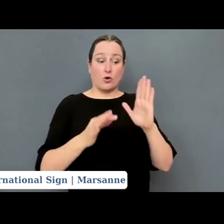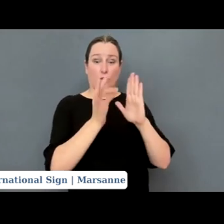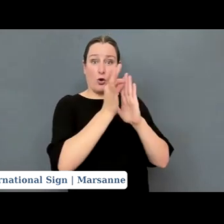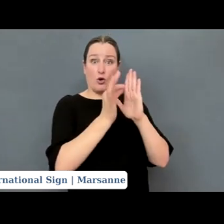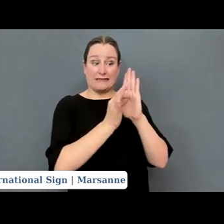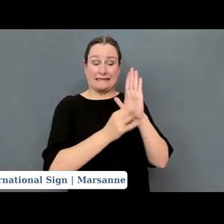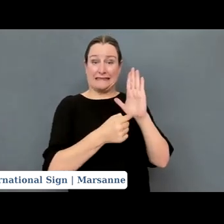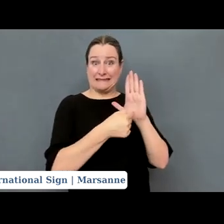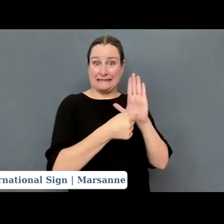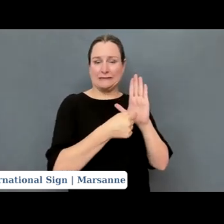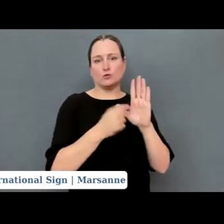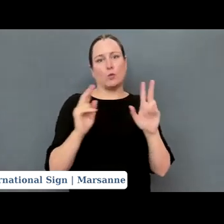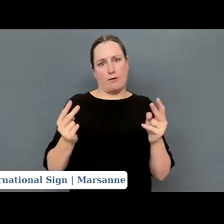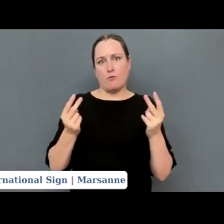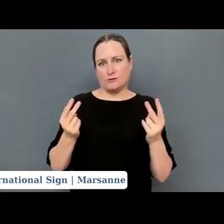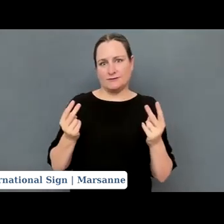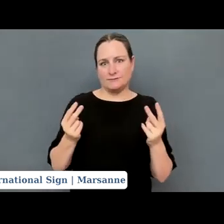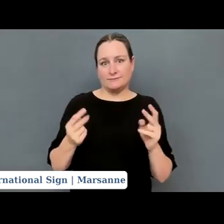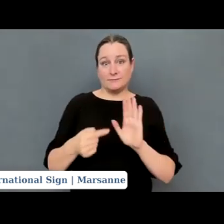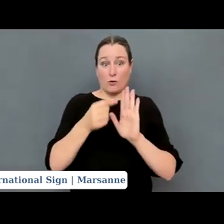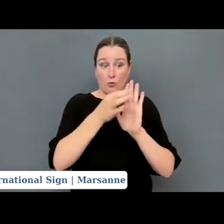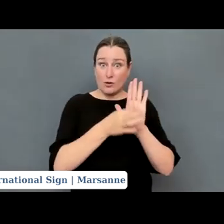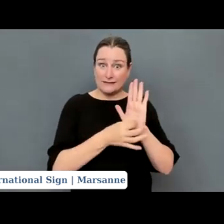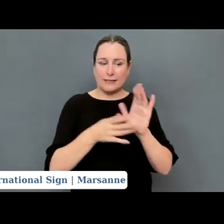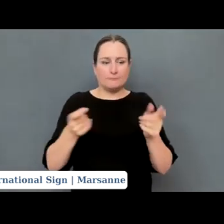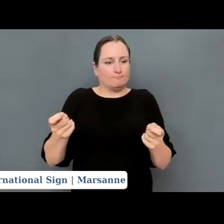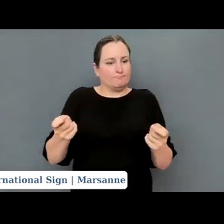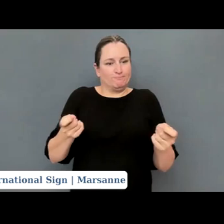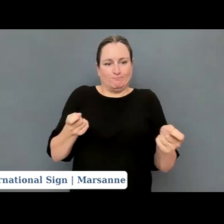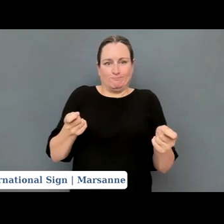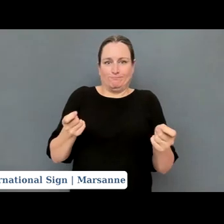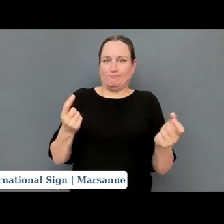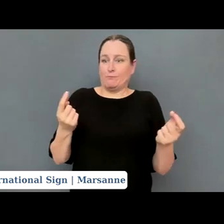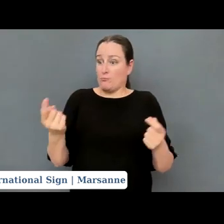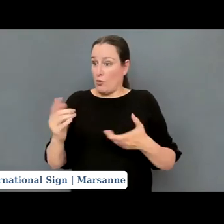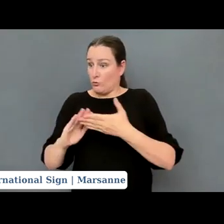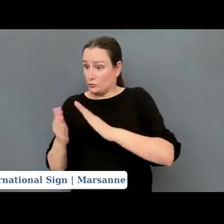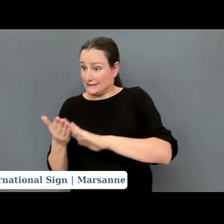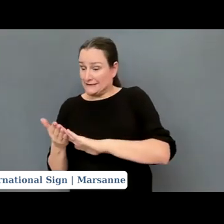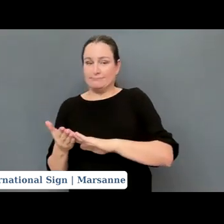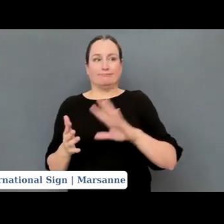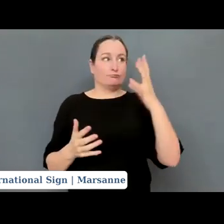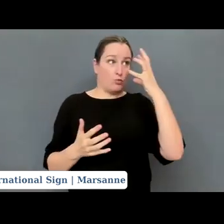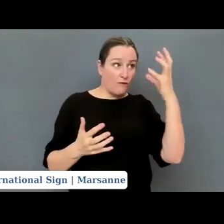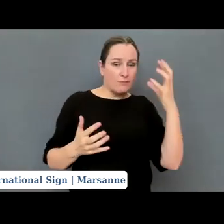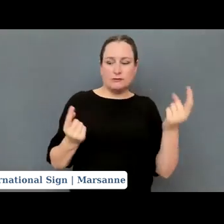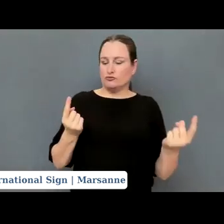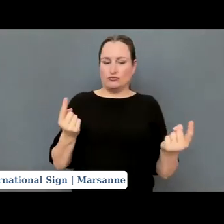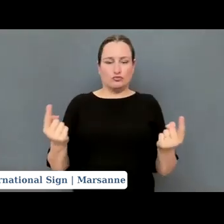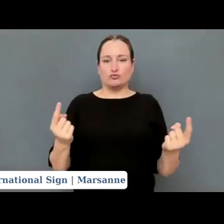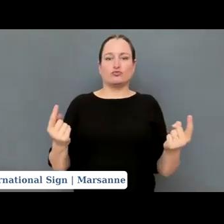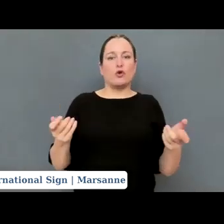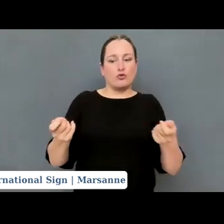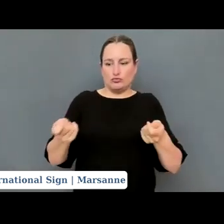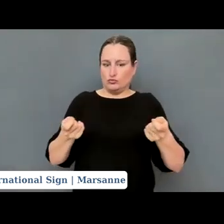communities and the governing bodies. Above all, to ensure, to foster more